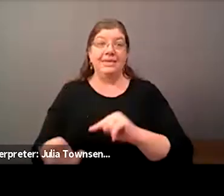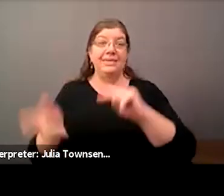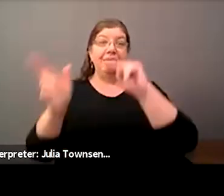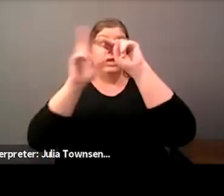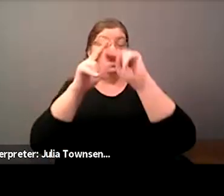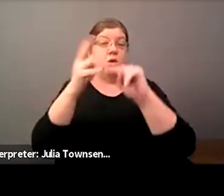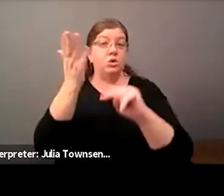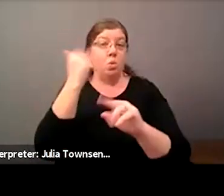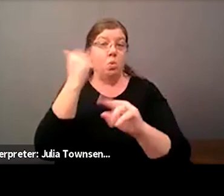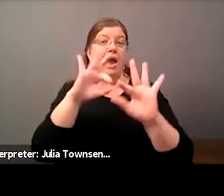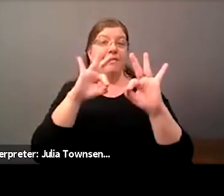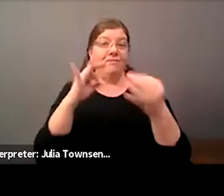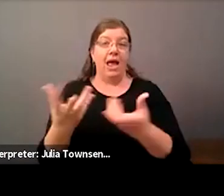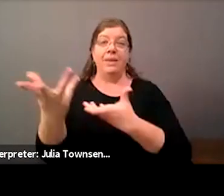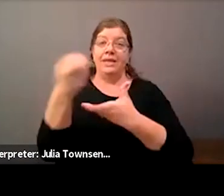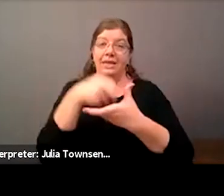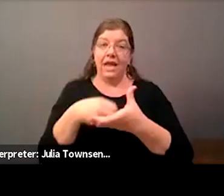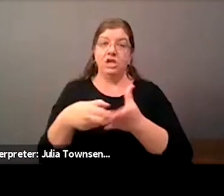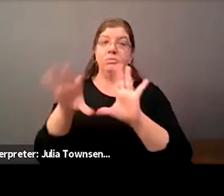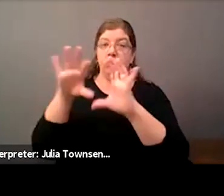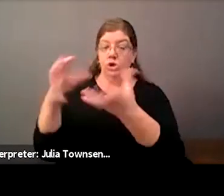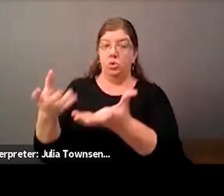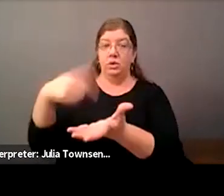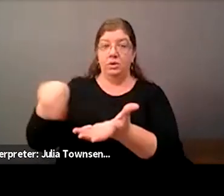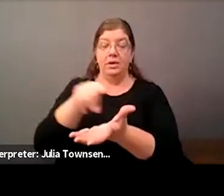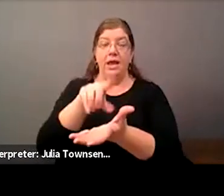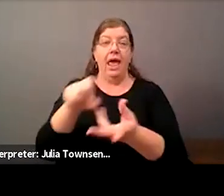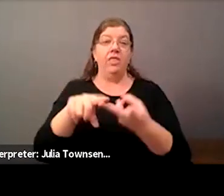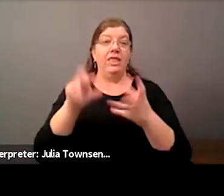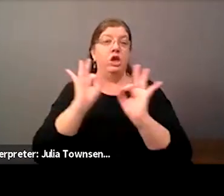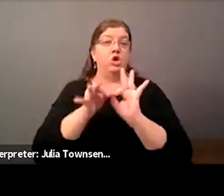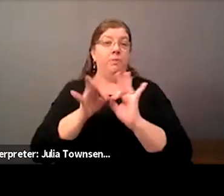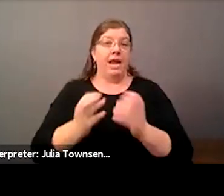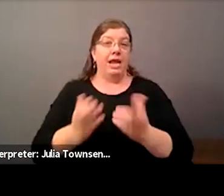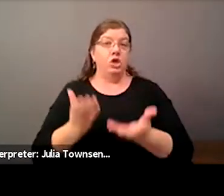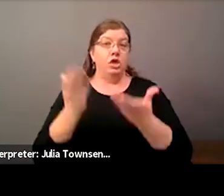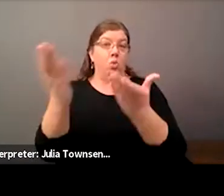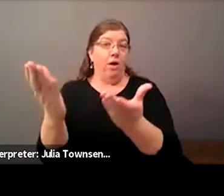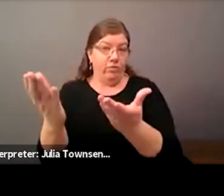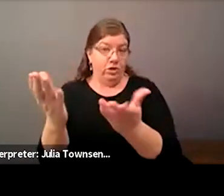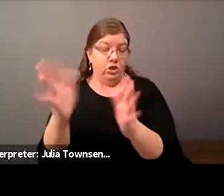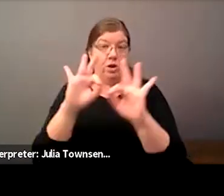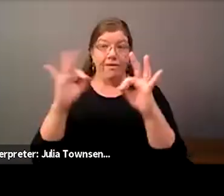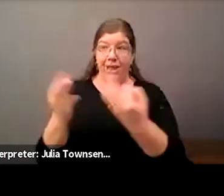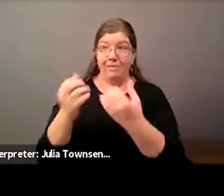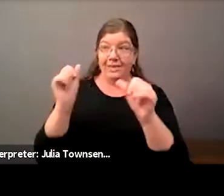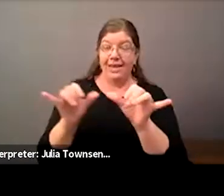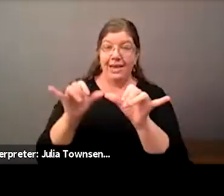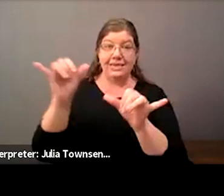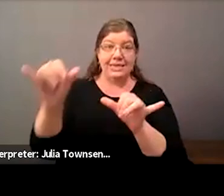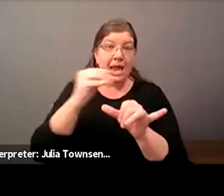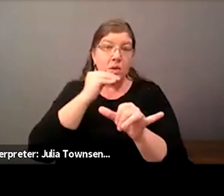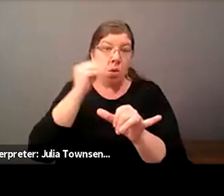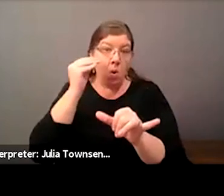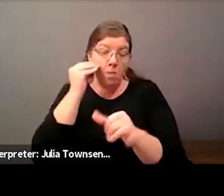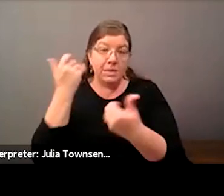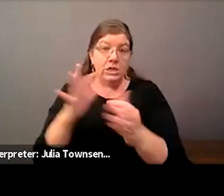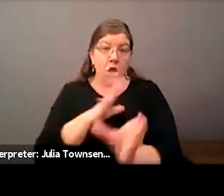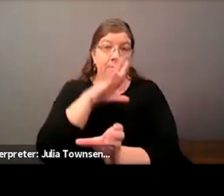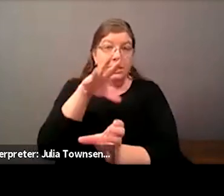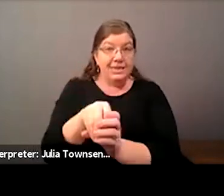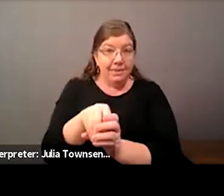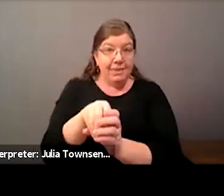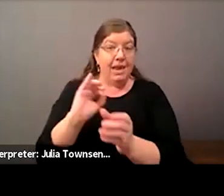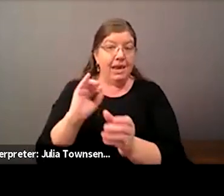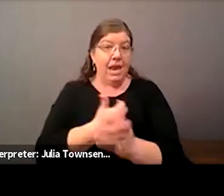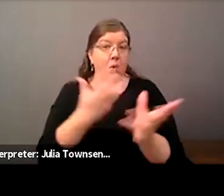fam family engagement unit and the interpretation that we're offering so families that can stay in their home and participate in our